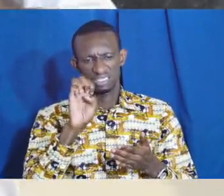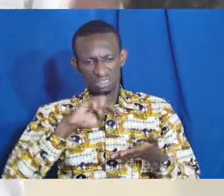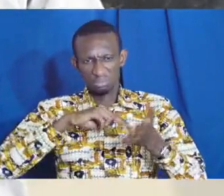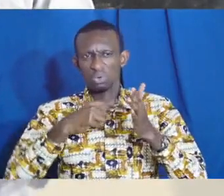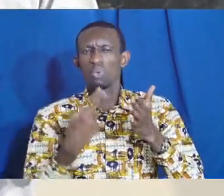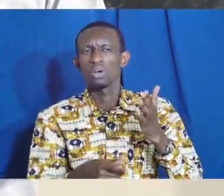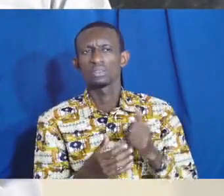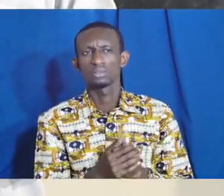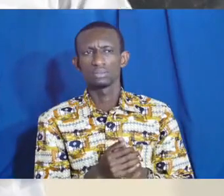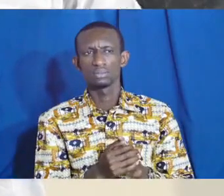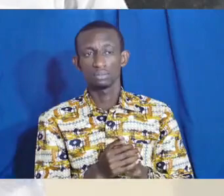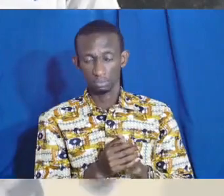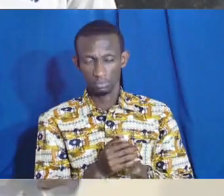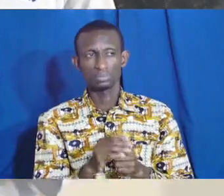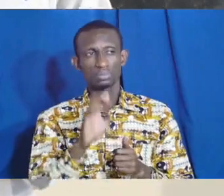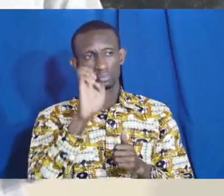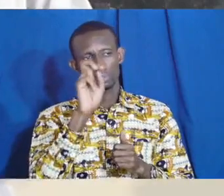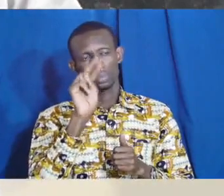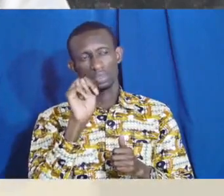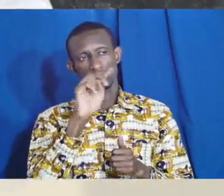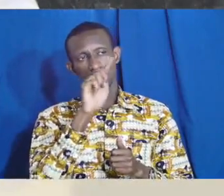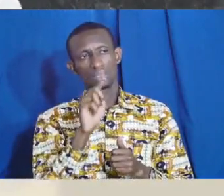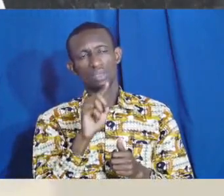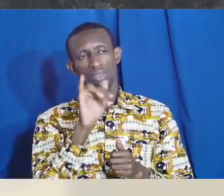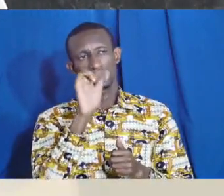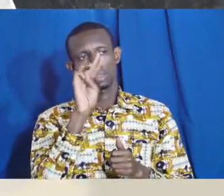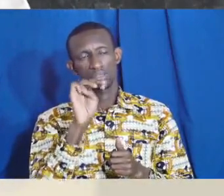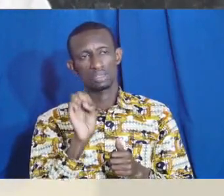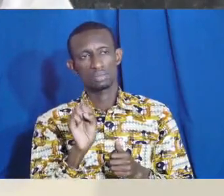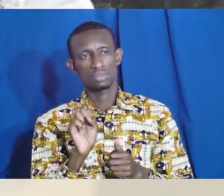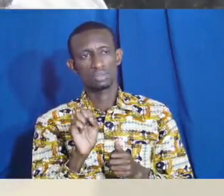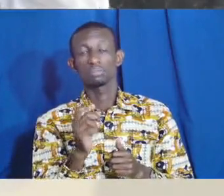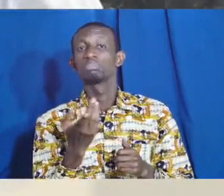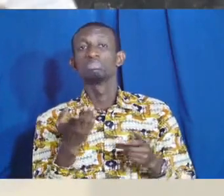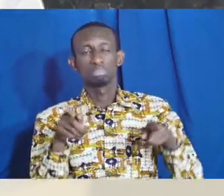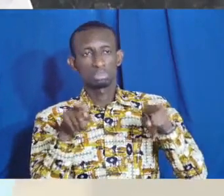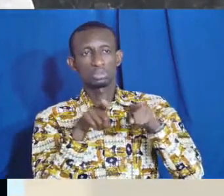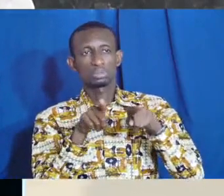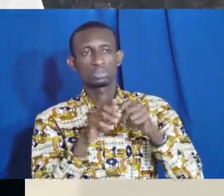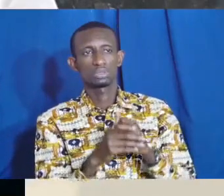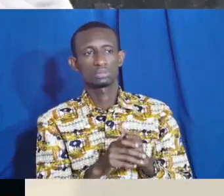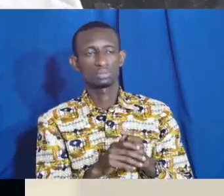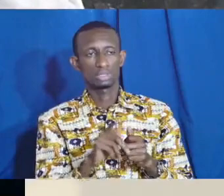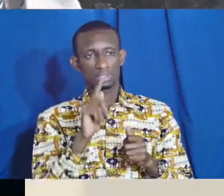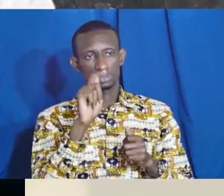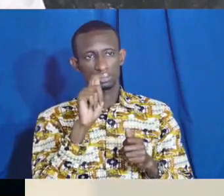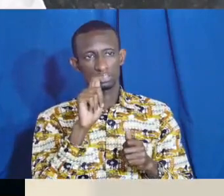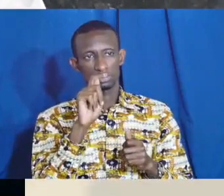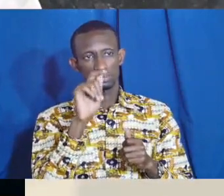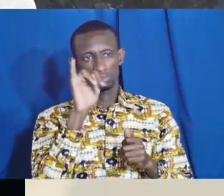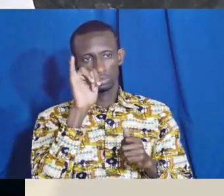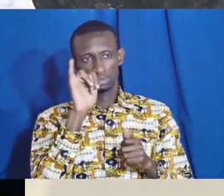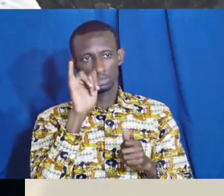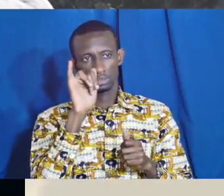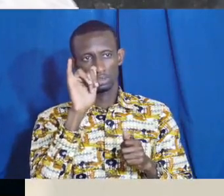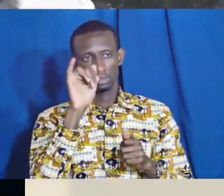said that enzymes are related to the detergents because I said once you apply a detergent to some of the clothes that has a